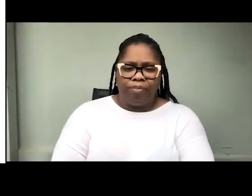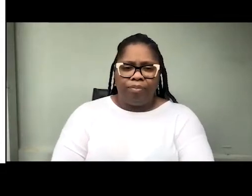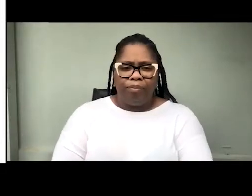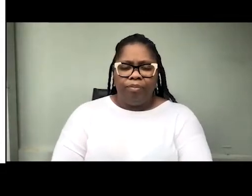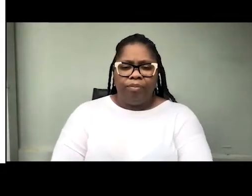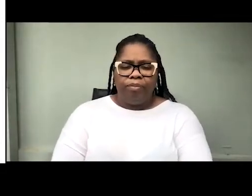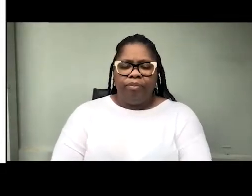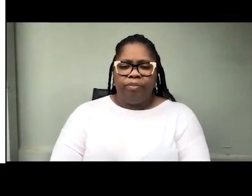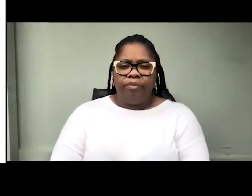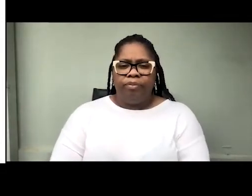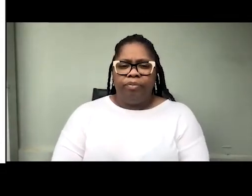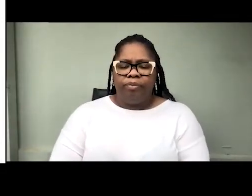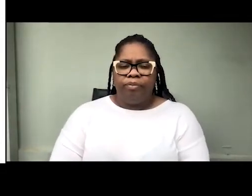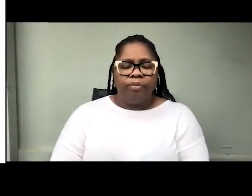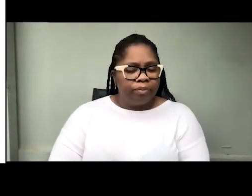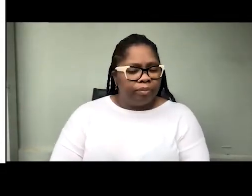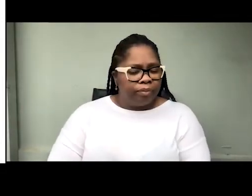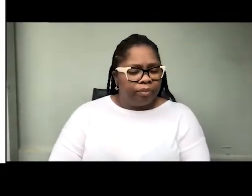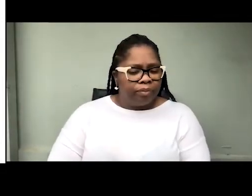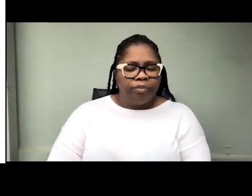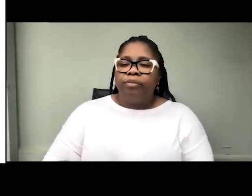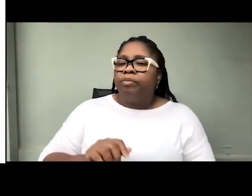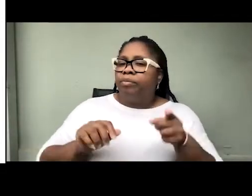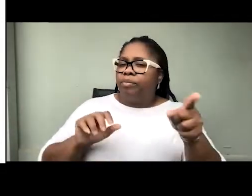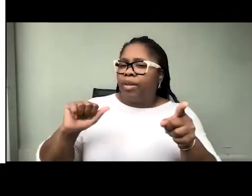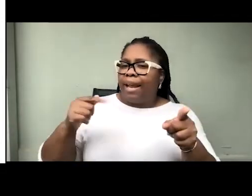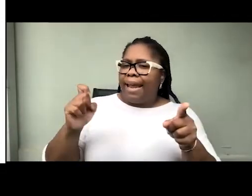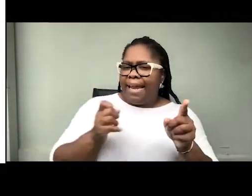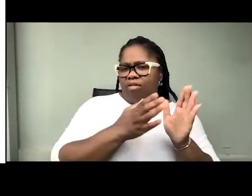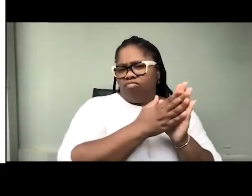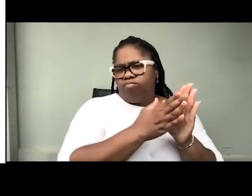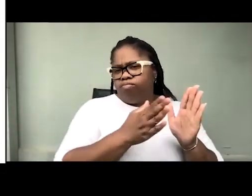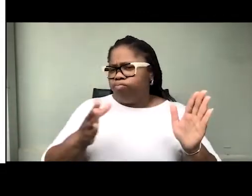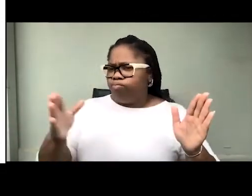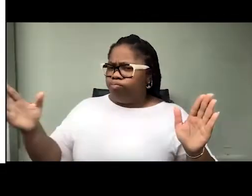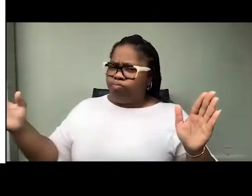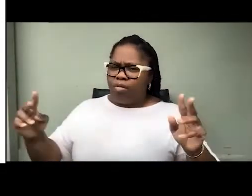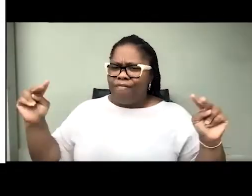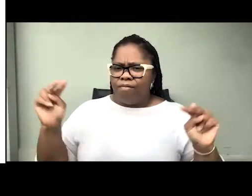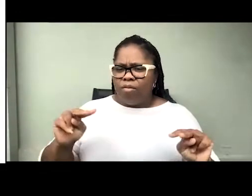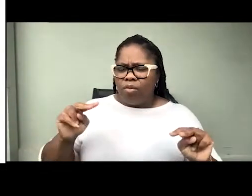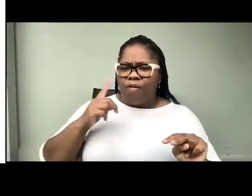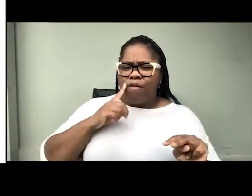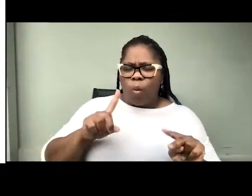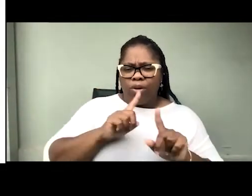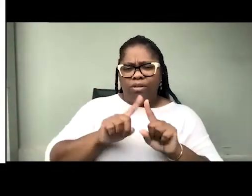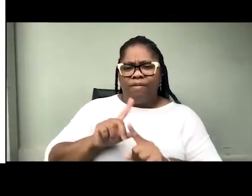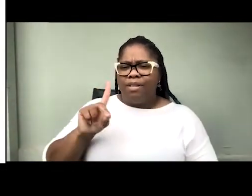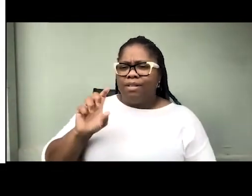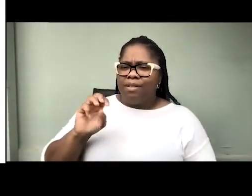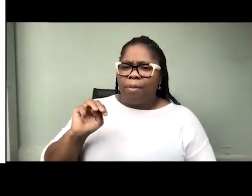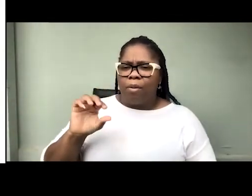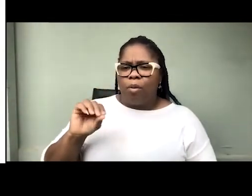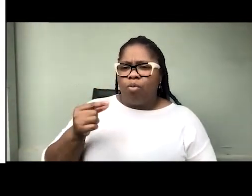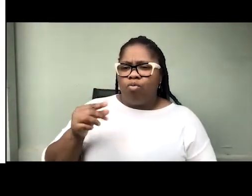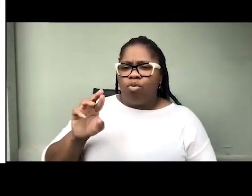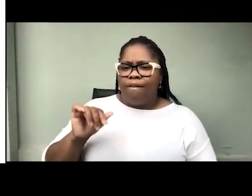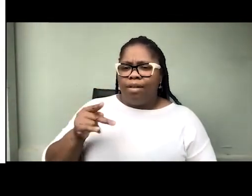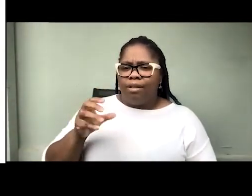And then you can also check out the age distribution view for the indicators or the demographics that we have posted on the